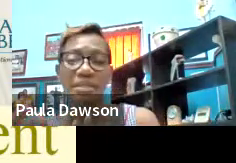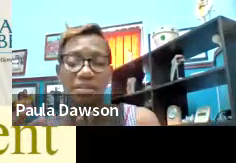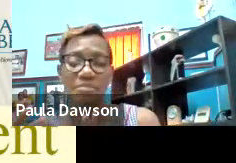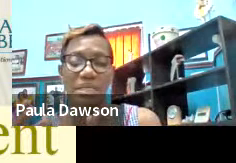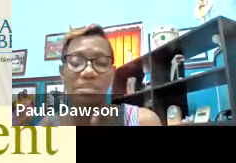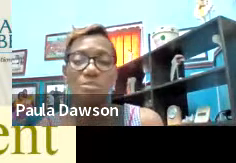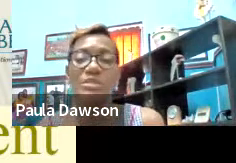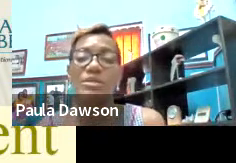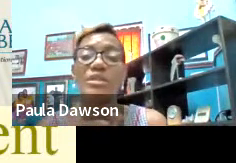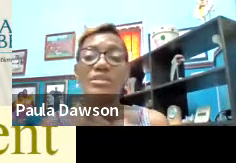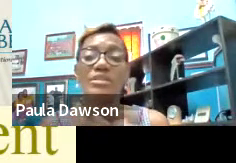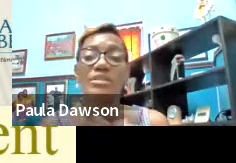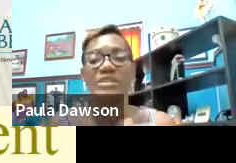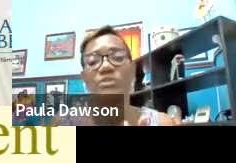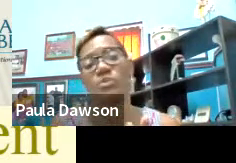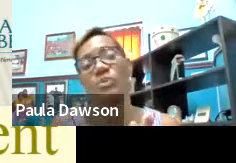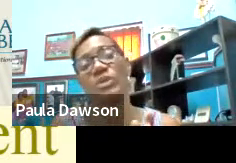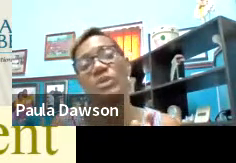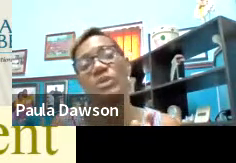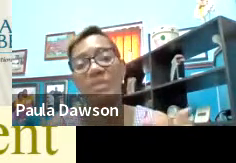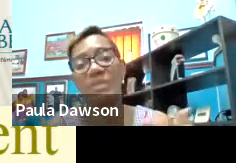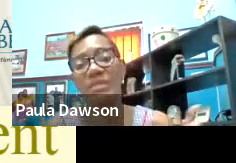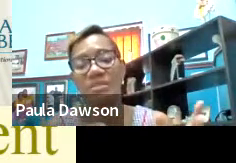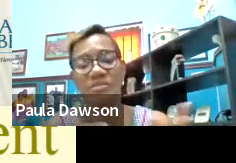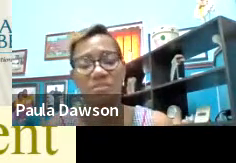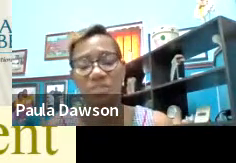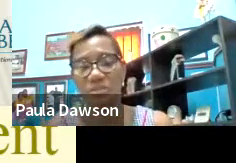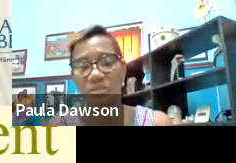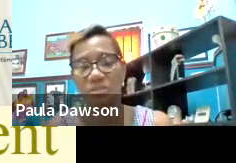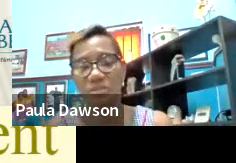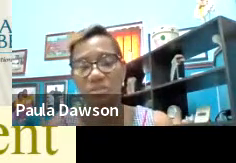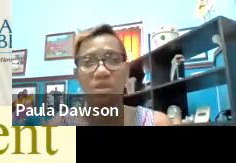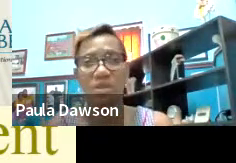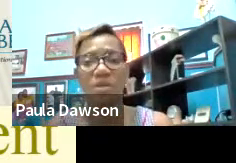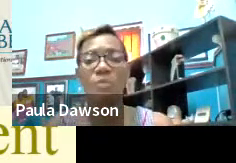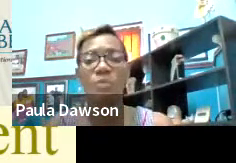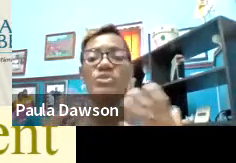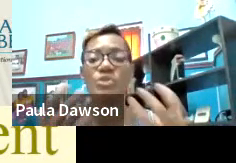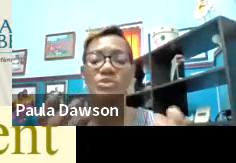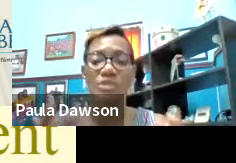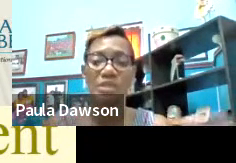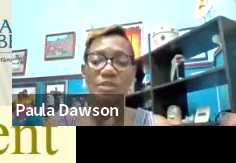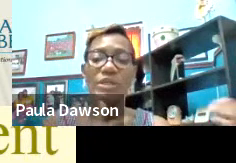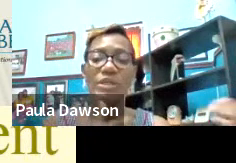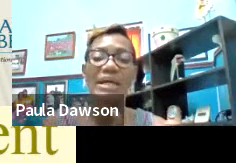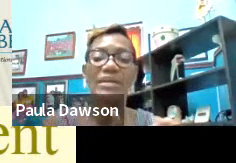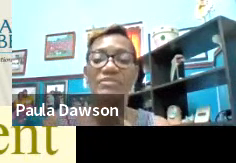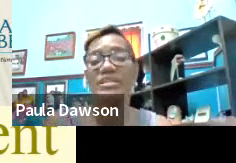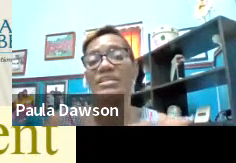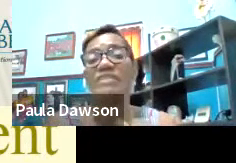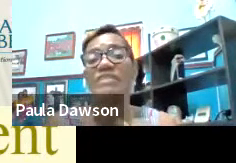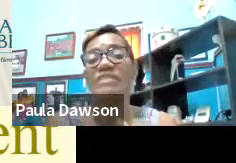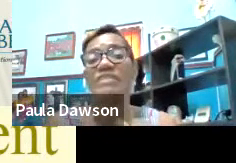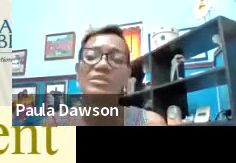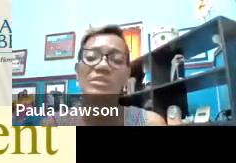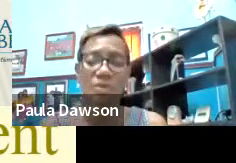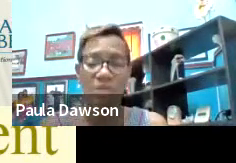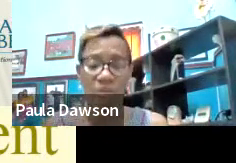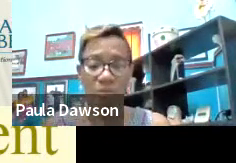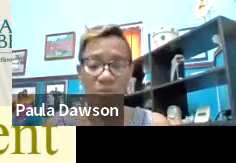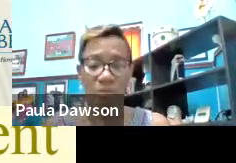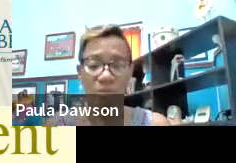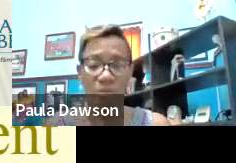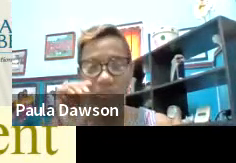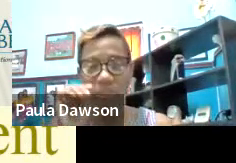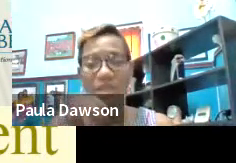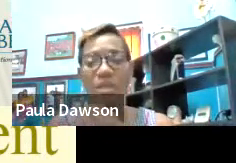of medical management, there are a lot of drugs that we use, and I'm getting very good results with drugs, including baclofen and even the CBD